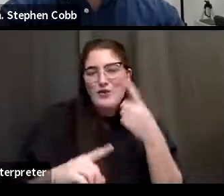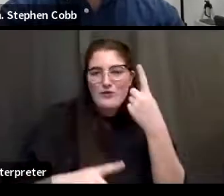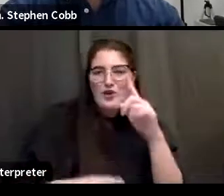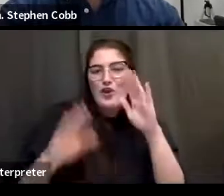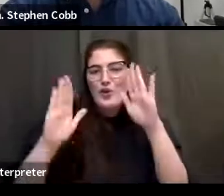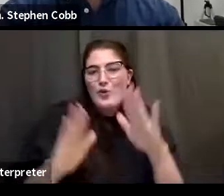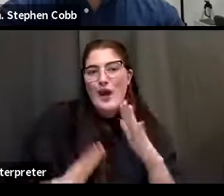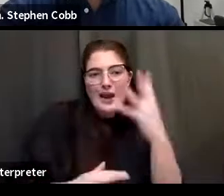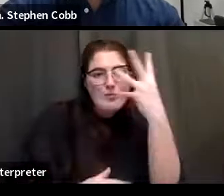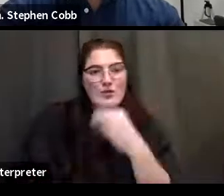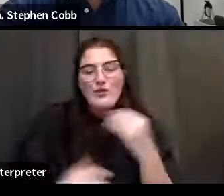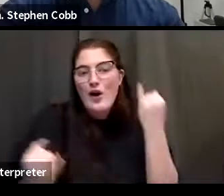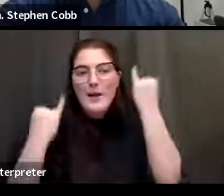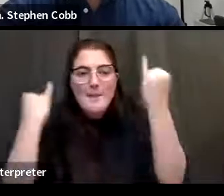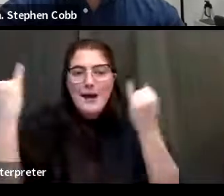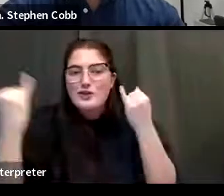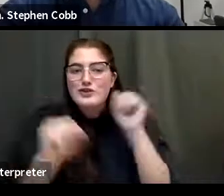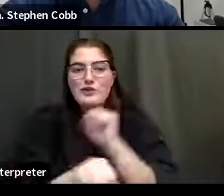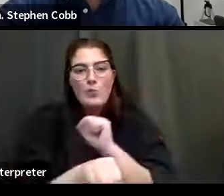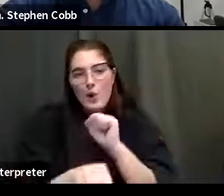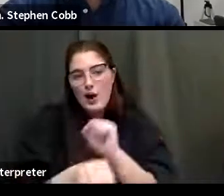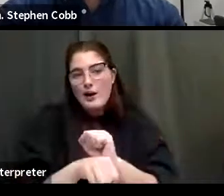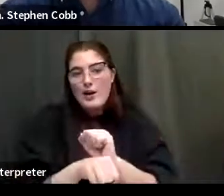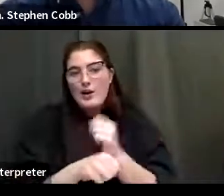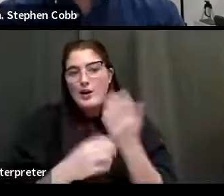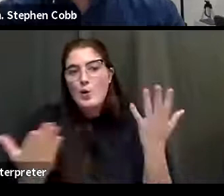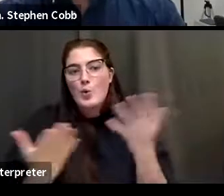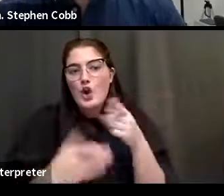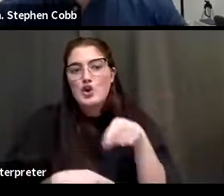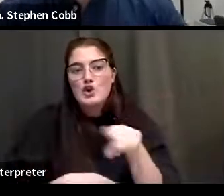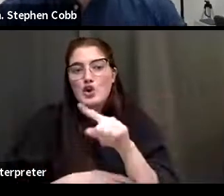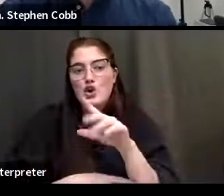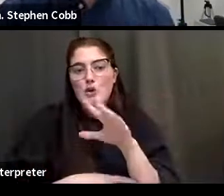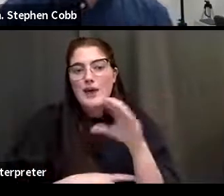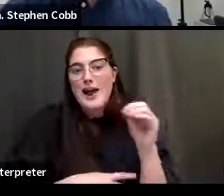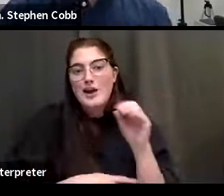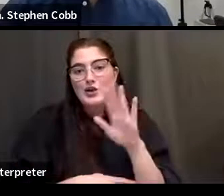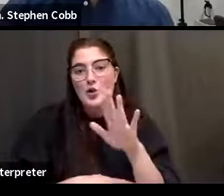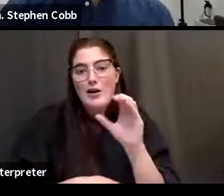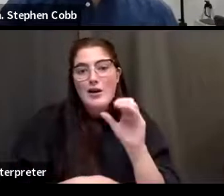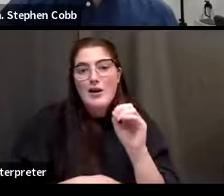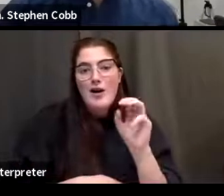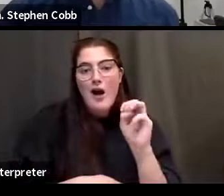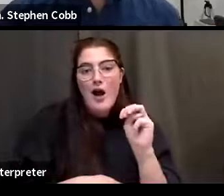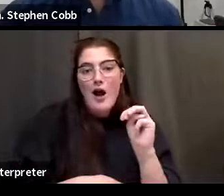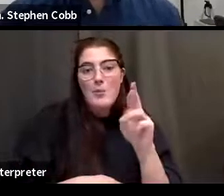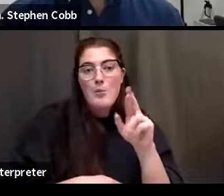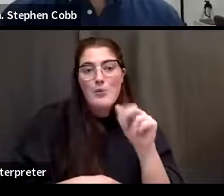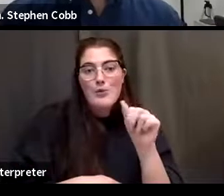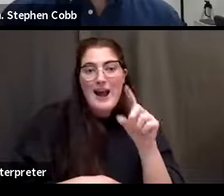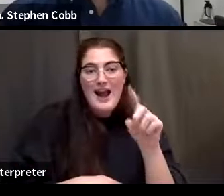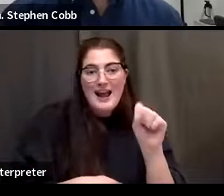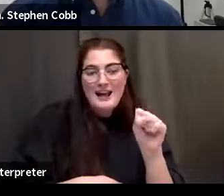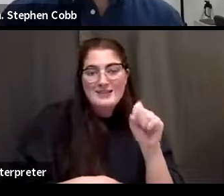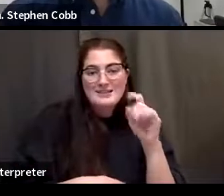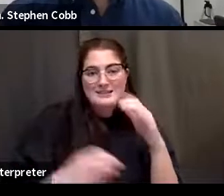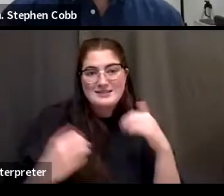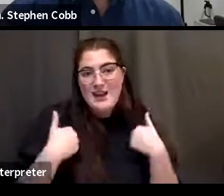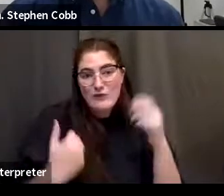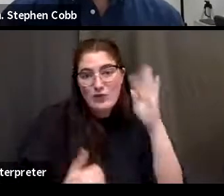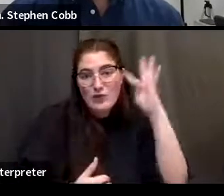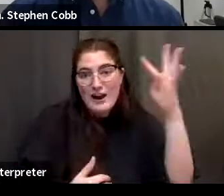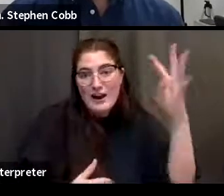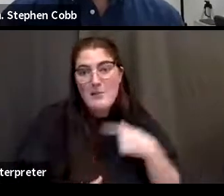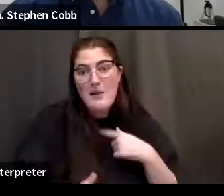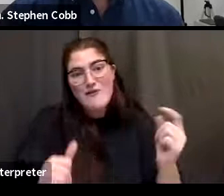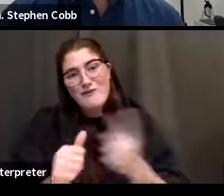and imaginative work on what you and your comrades have created. My first time meeting you, but you have